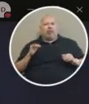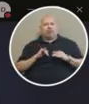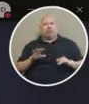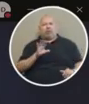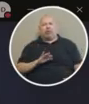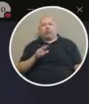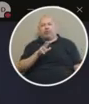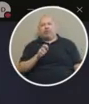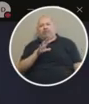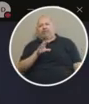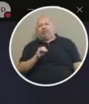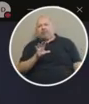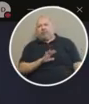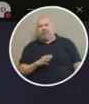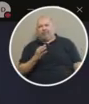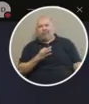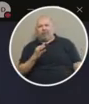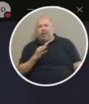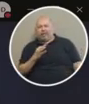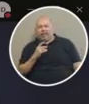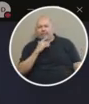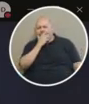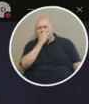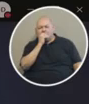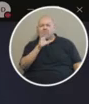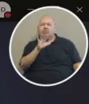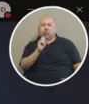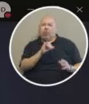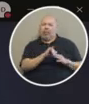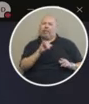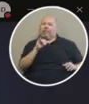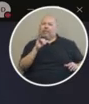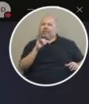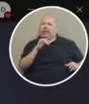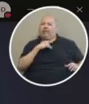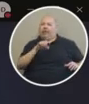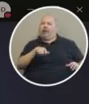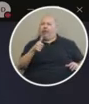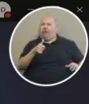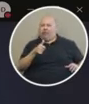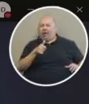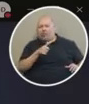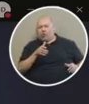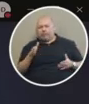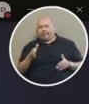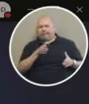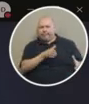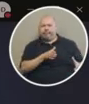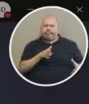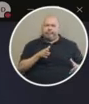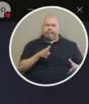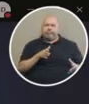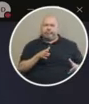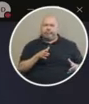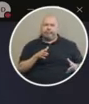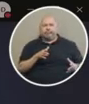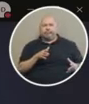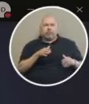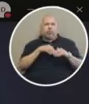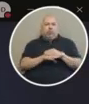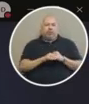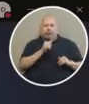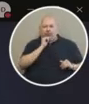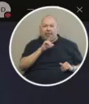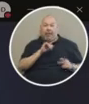around 350 on Friday. So Okay, that's it. But there's other avenues that are getting into these private labs. So even